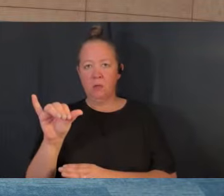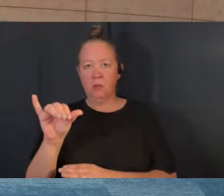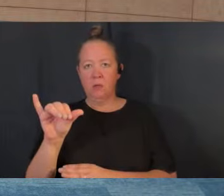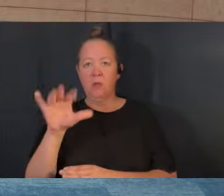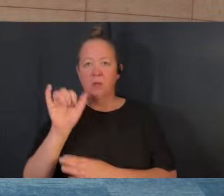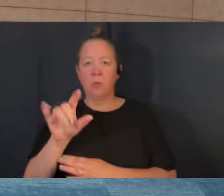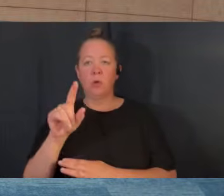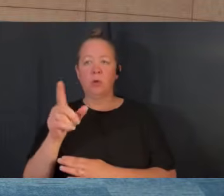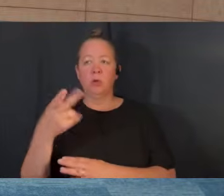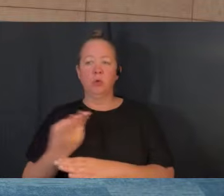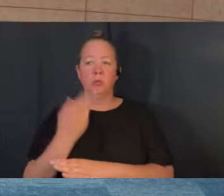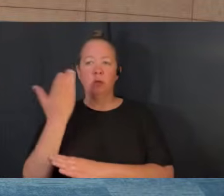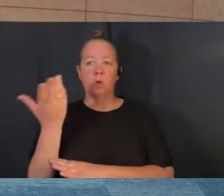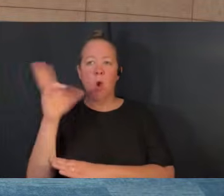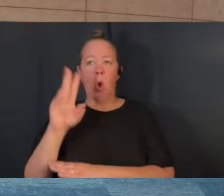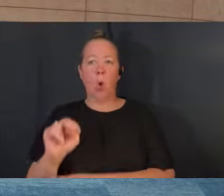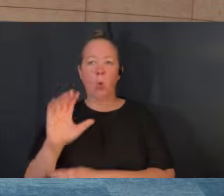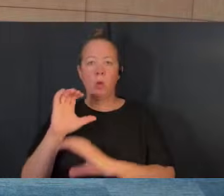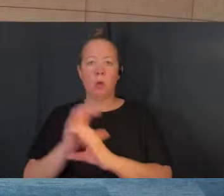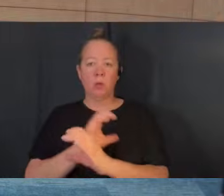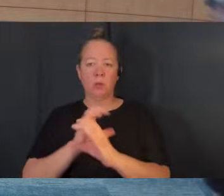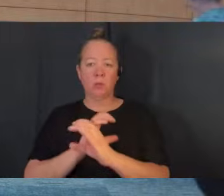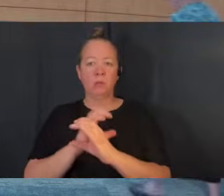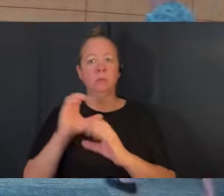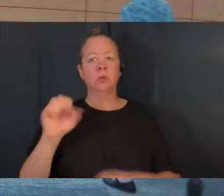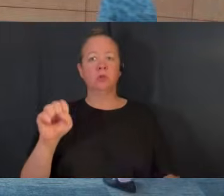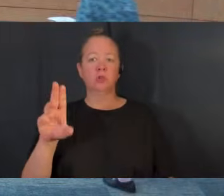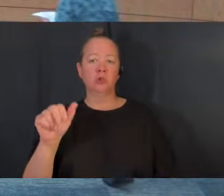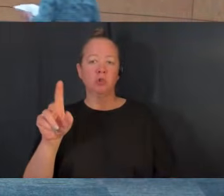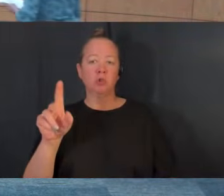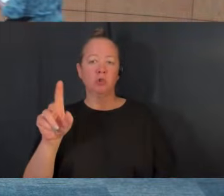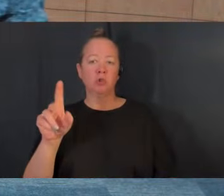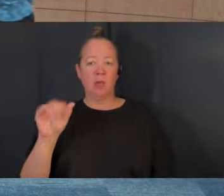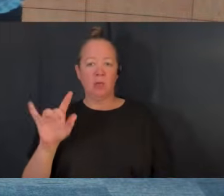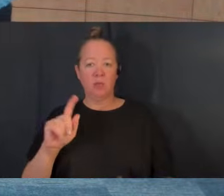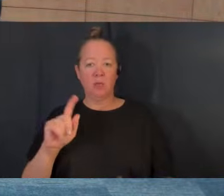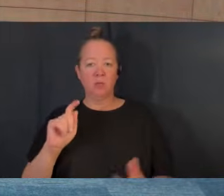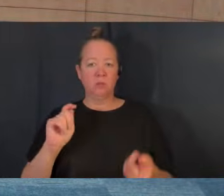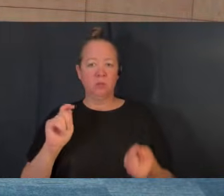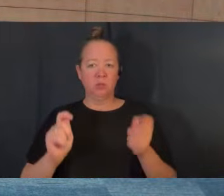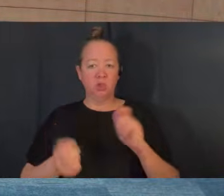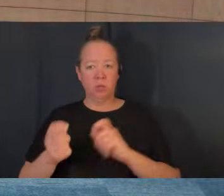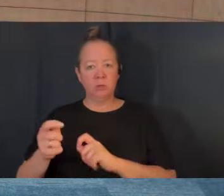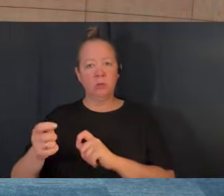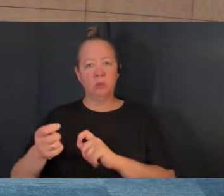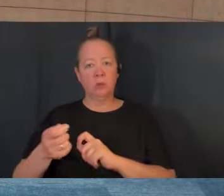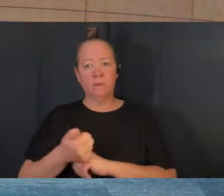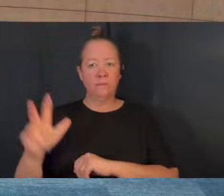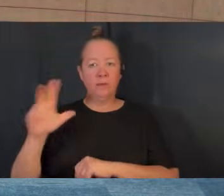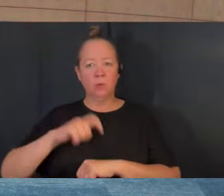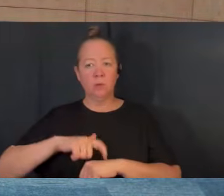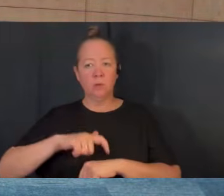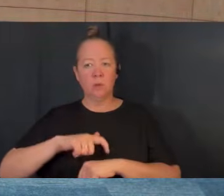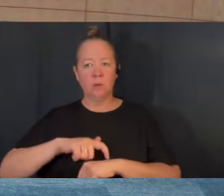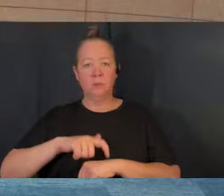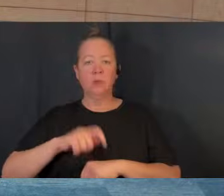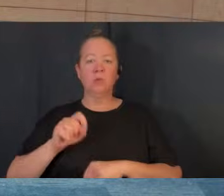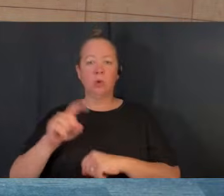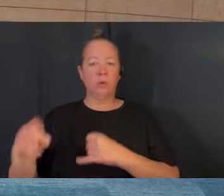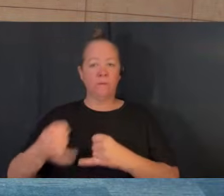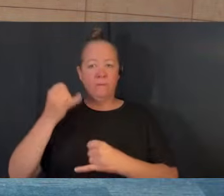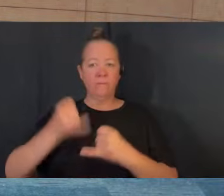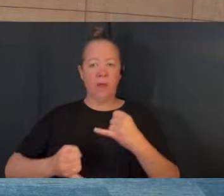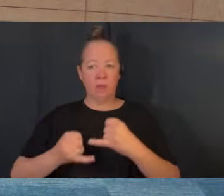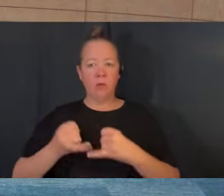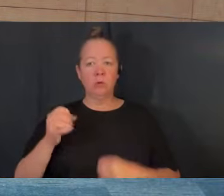times. So the problem is that, this is the final survey is what we need to be